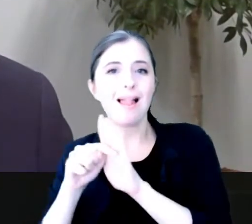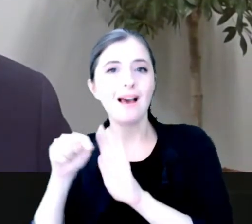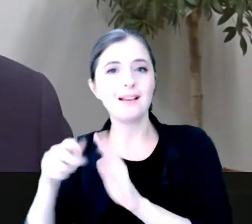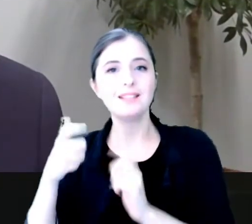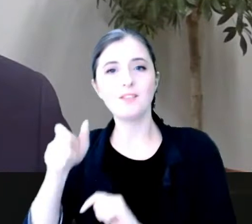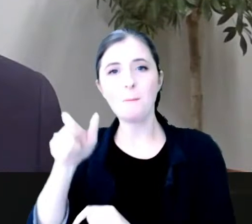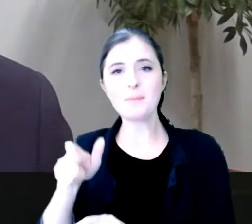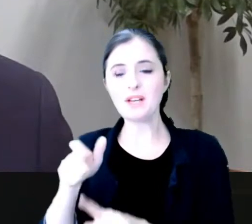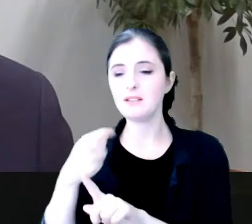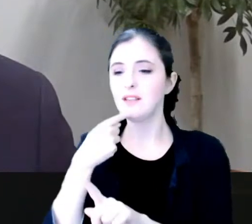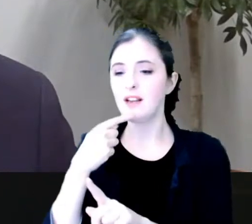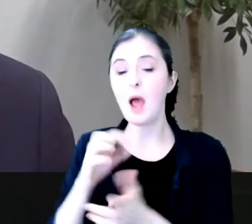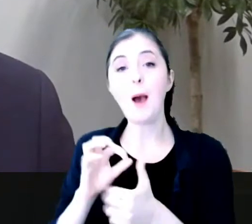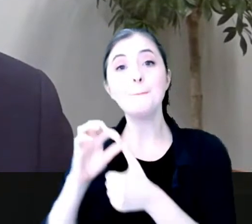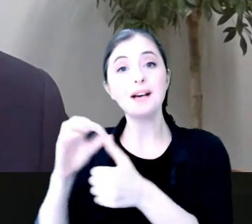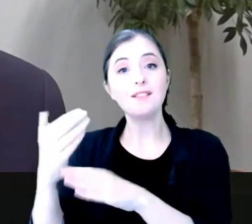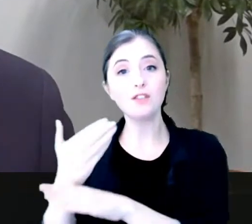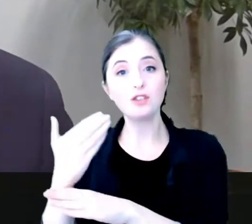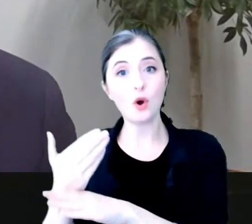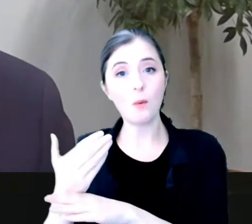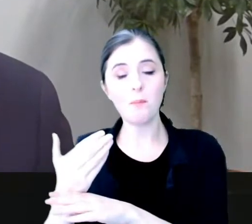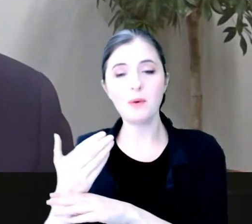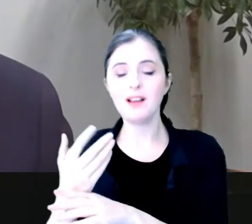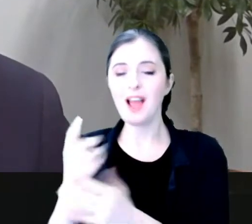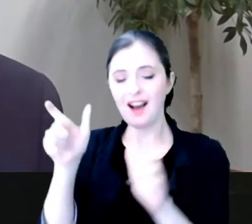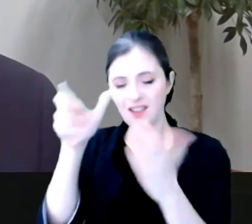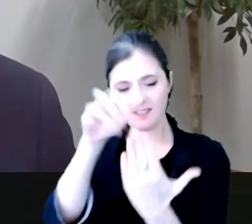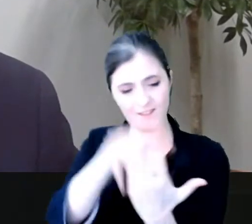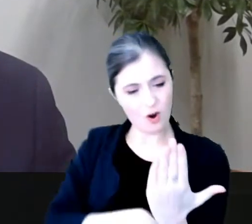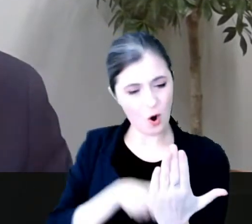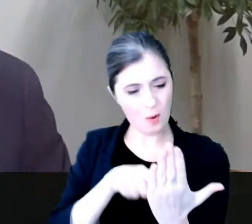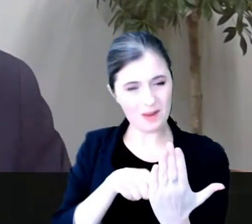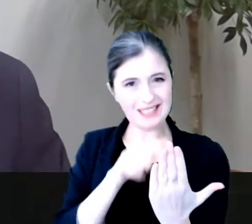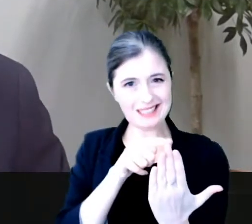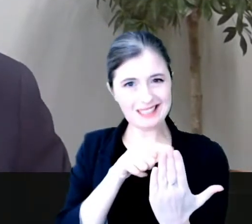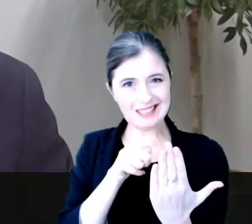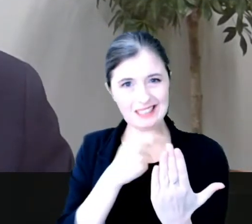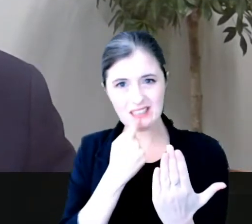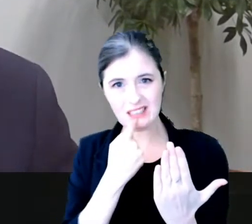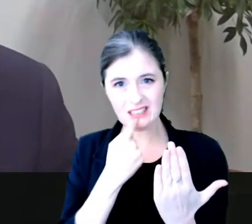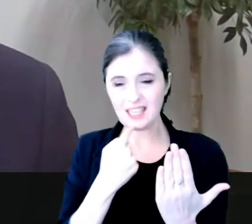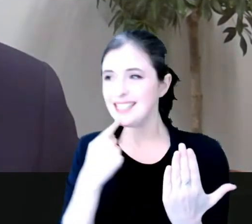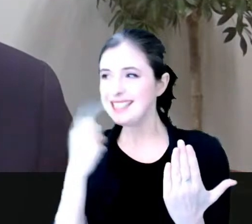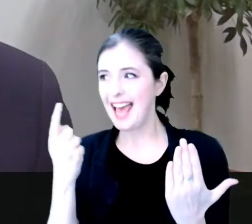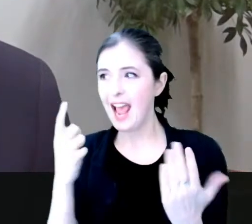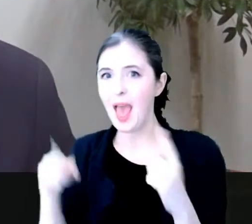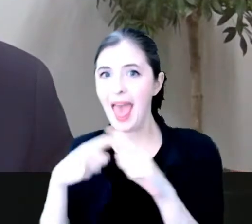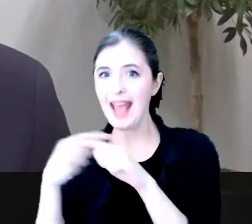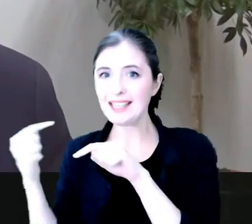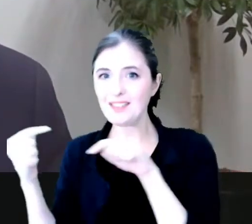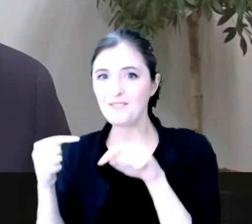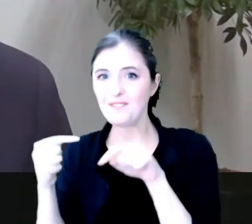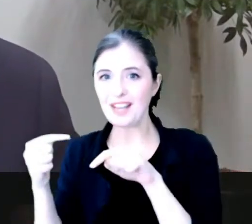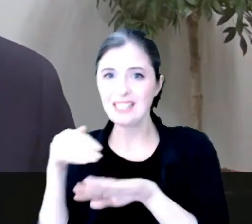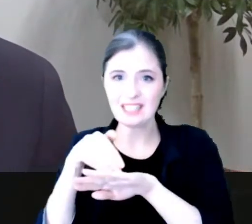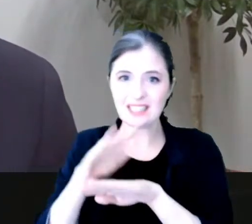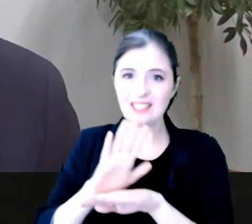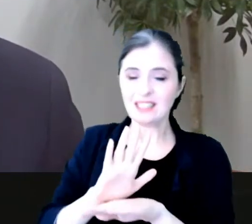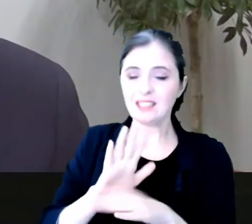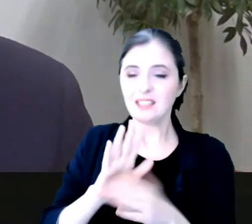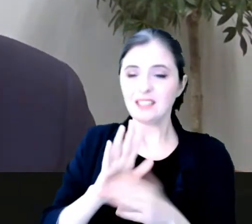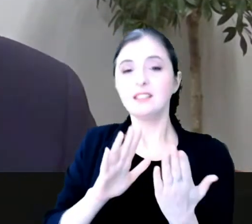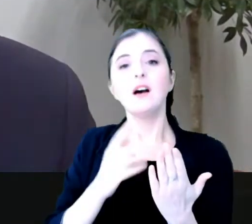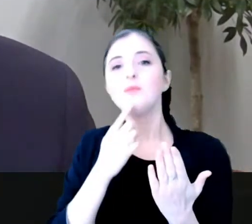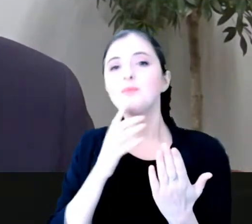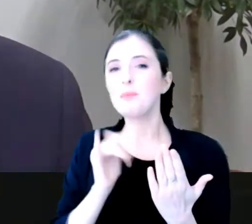apply for certain jobs, and that can sometimes put off people from employing. And you'll probably be aware there's a great initiative from